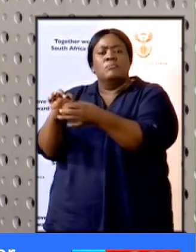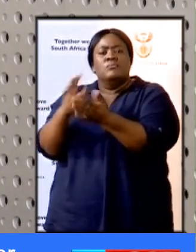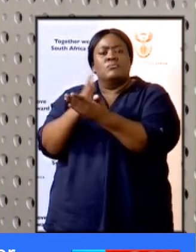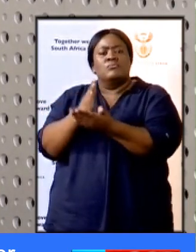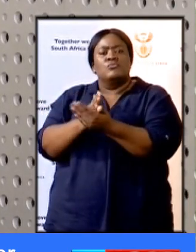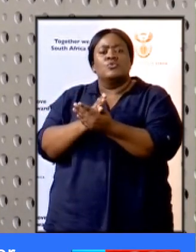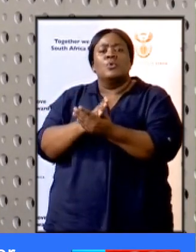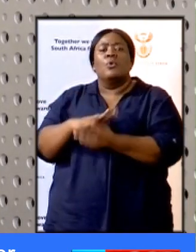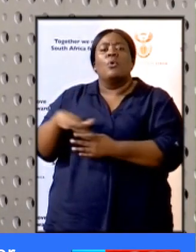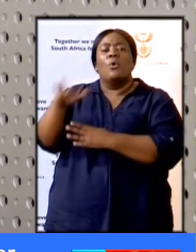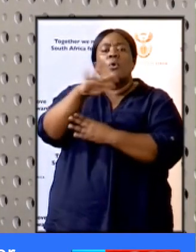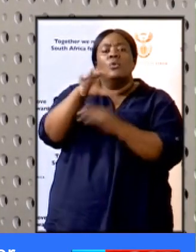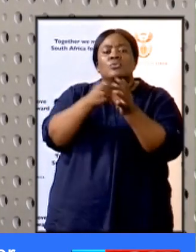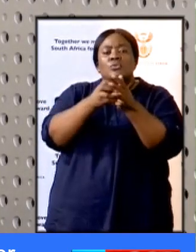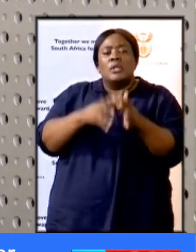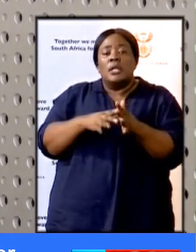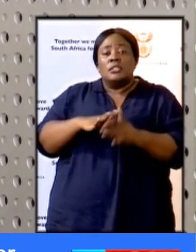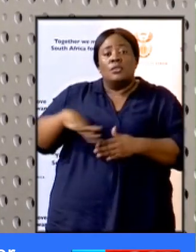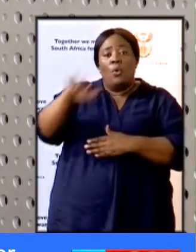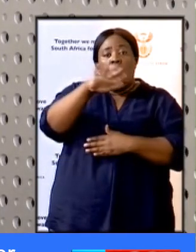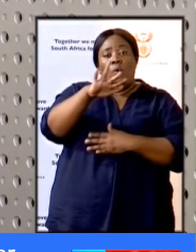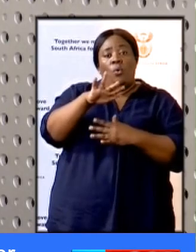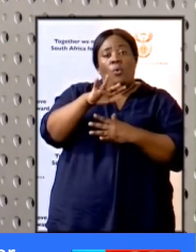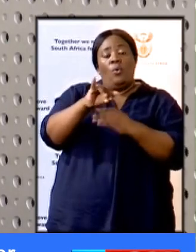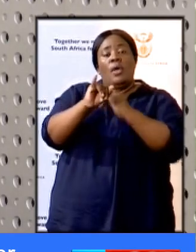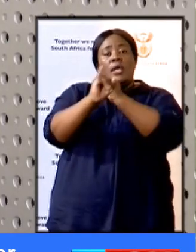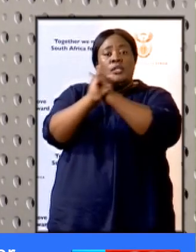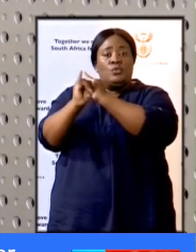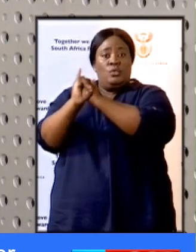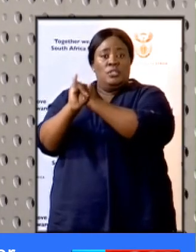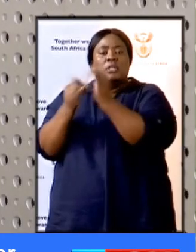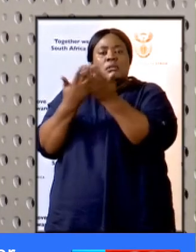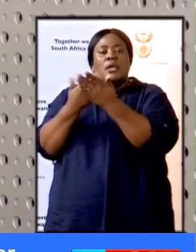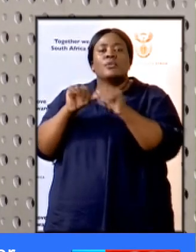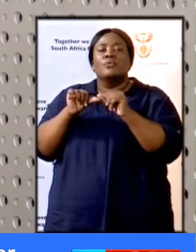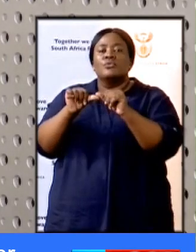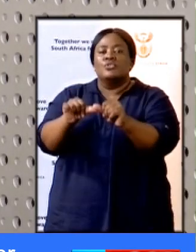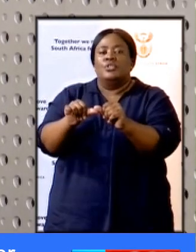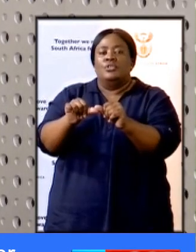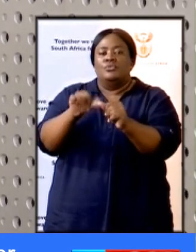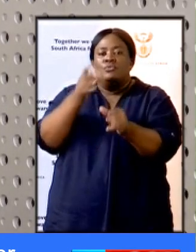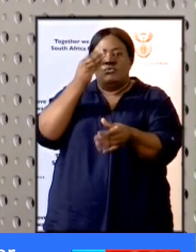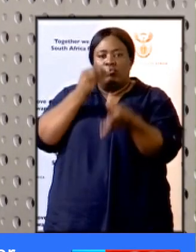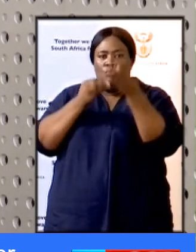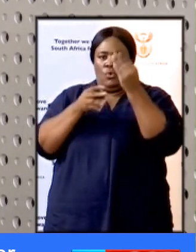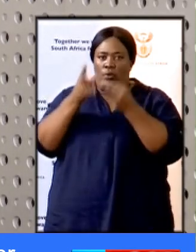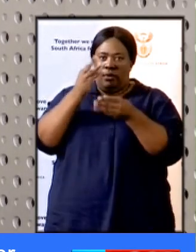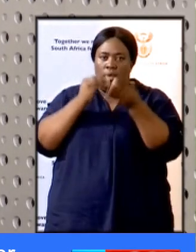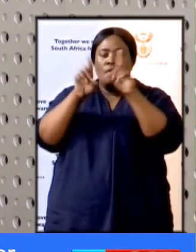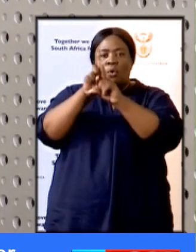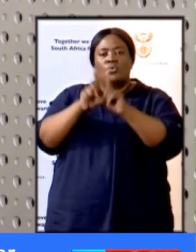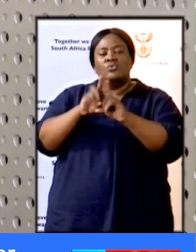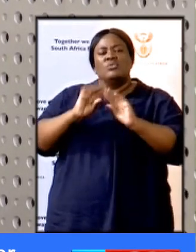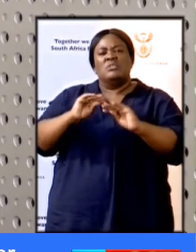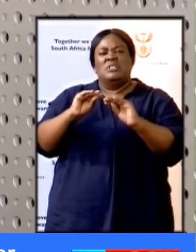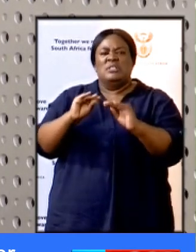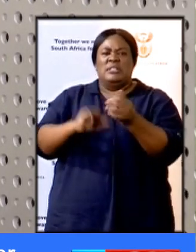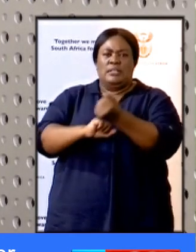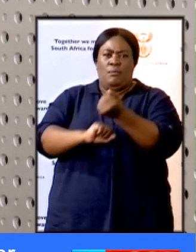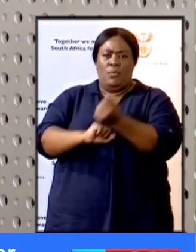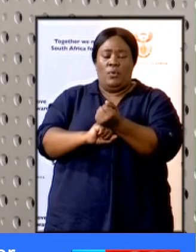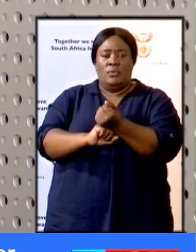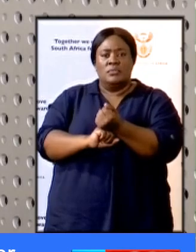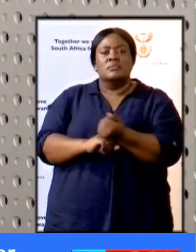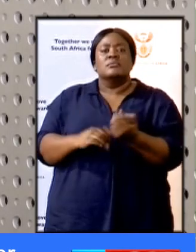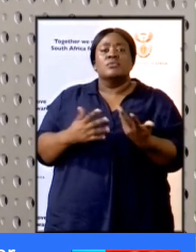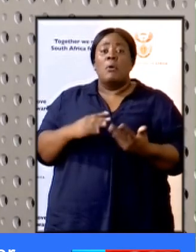at all institutions to resume academic learning and teaching support. In other words, the fact that we are